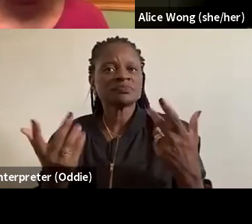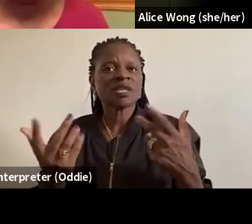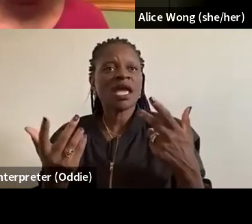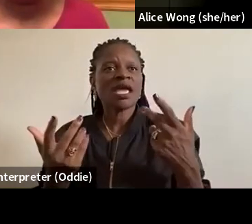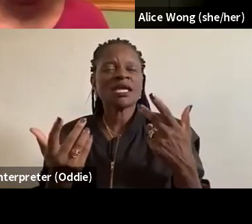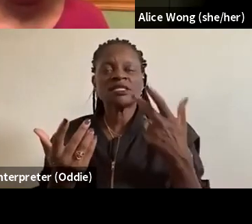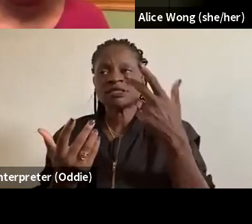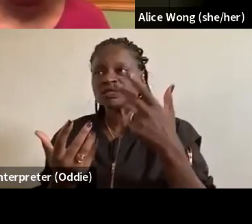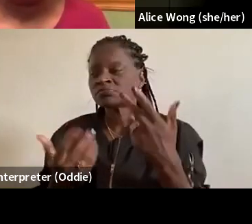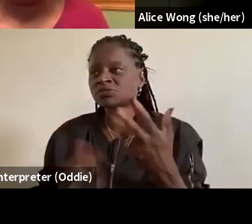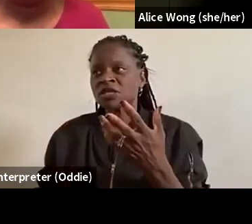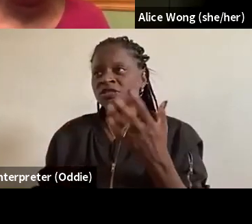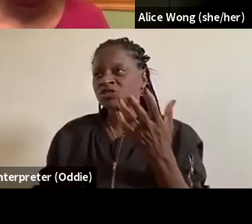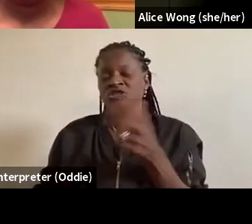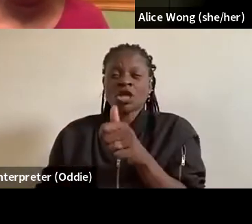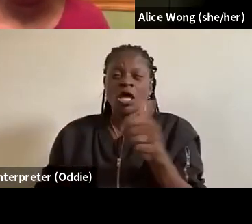many.